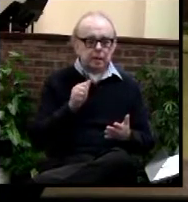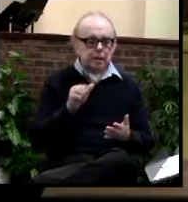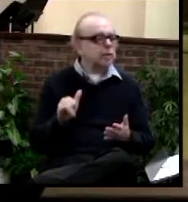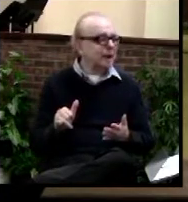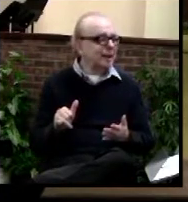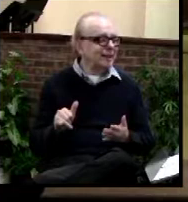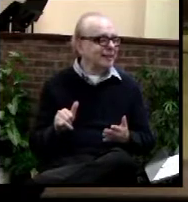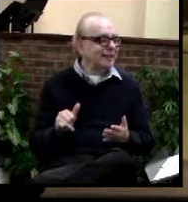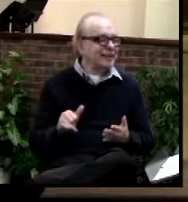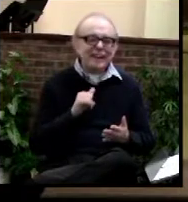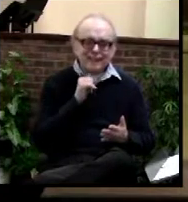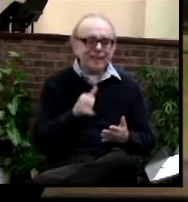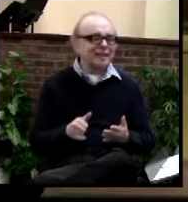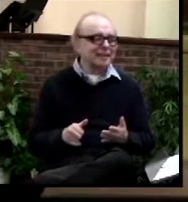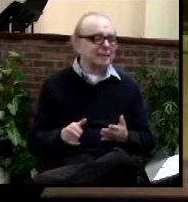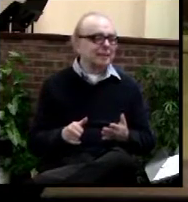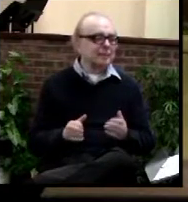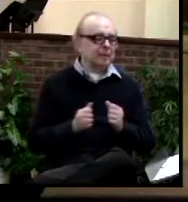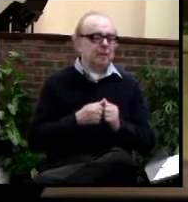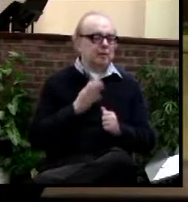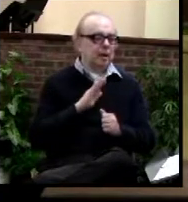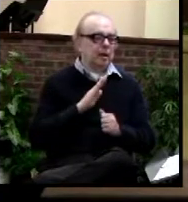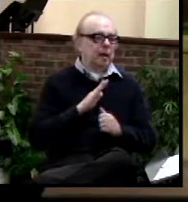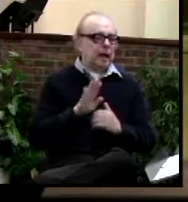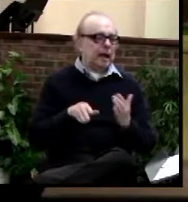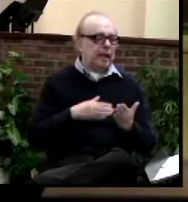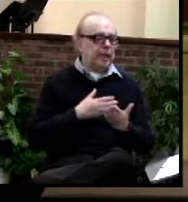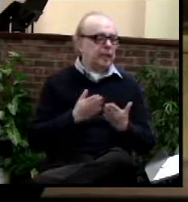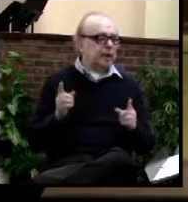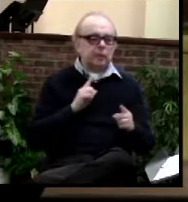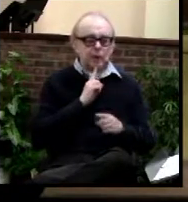Do you know that? With God, things are black and white.